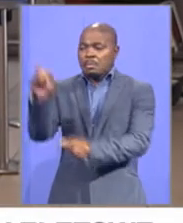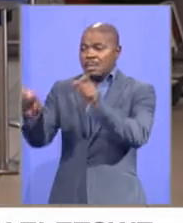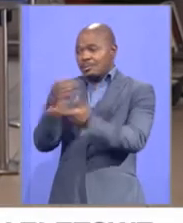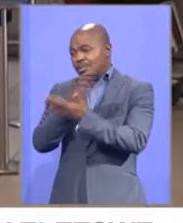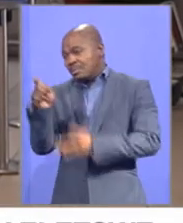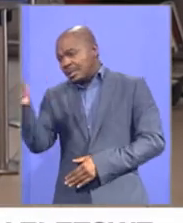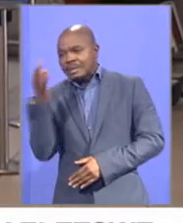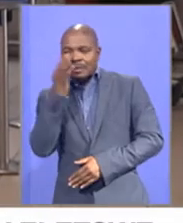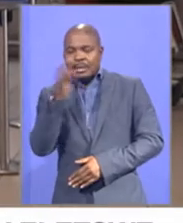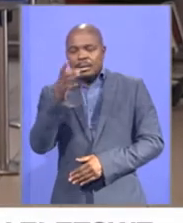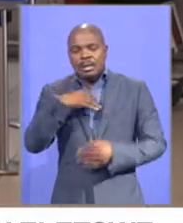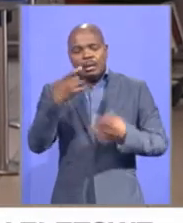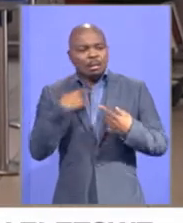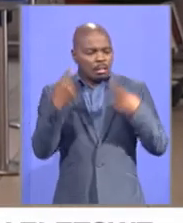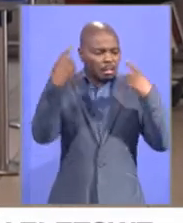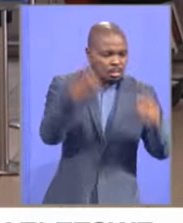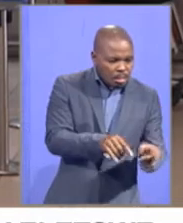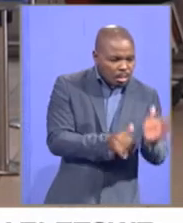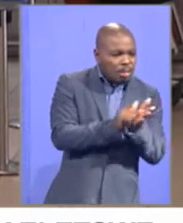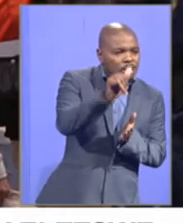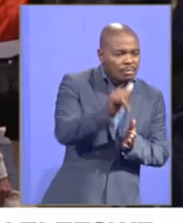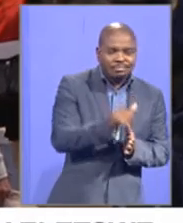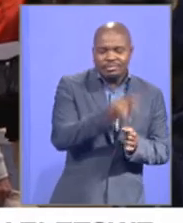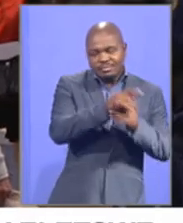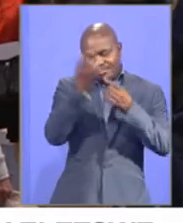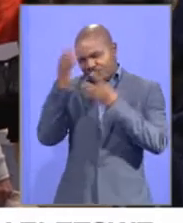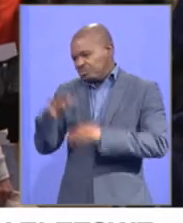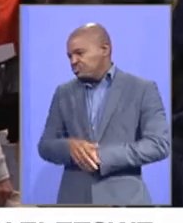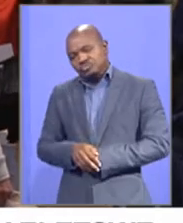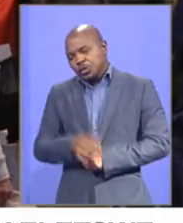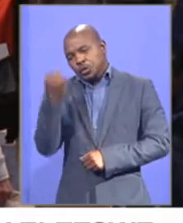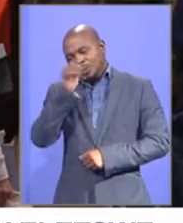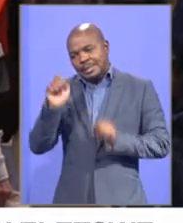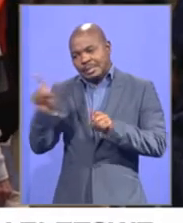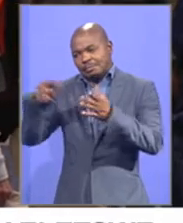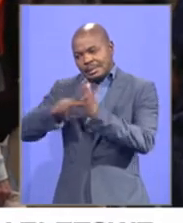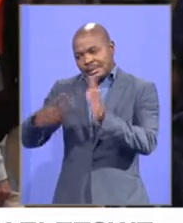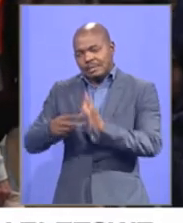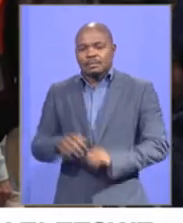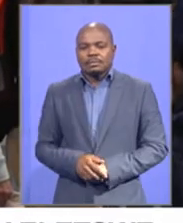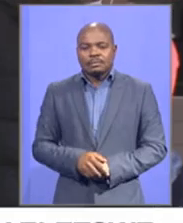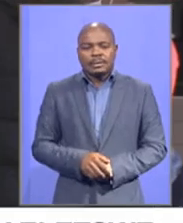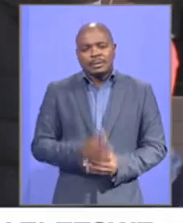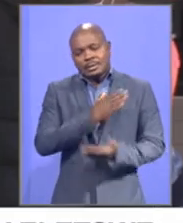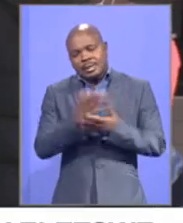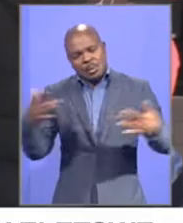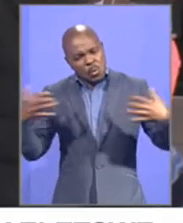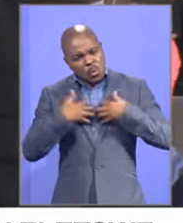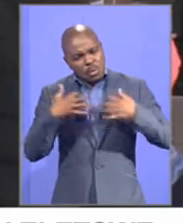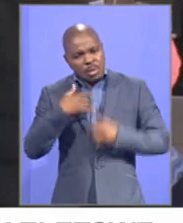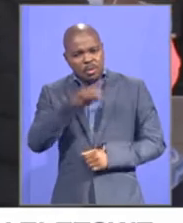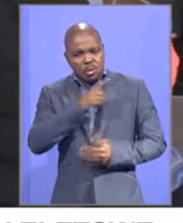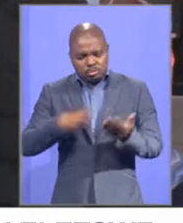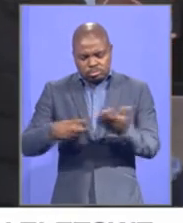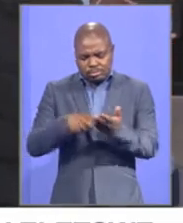ba re ba itsisitswe fa ba goroga kwa boemelafofaneng gore ba tshwanetse go loga maano. Ba bangwe ba ngongorega ka gore tlhwatlhwa ya